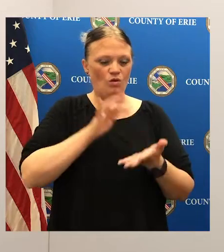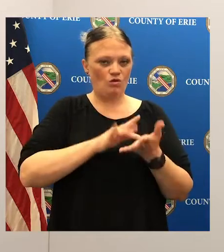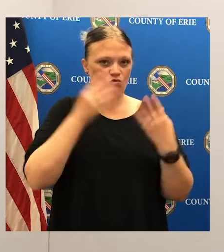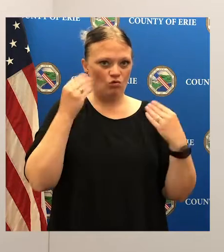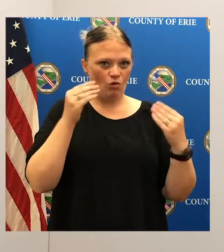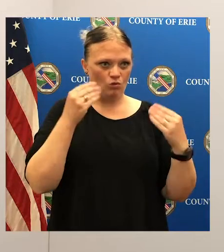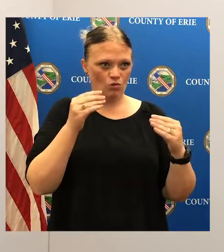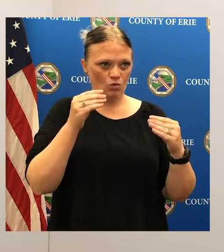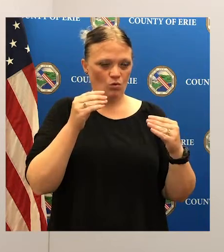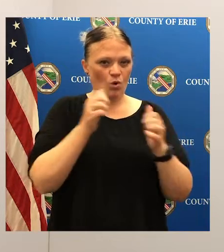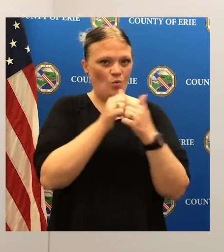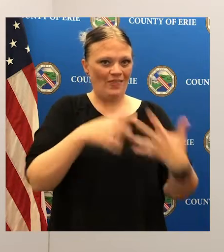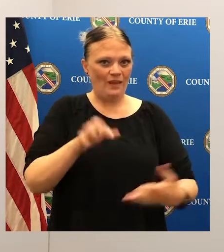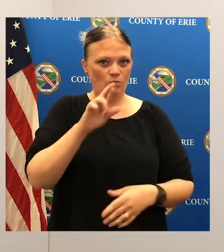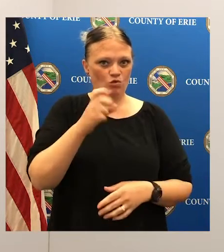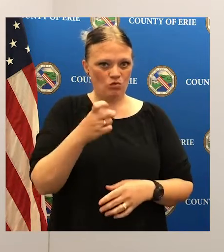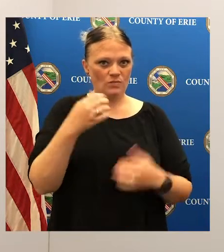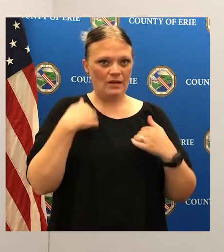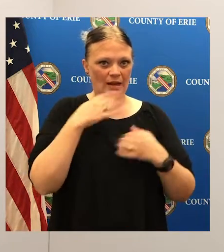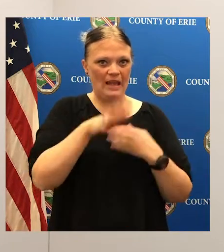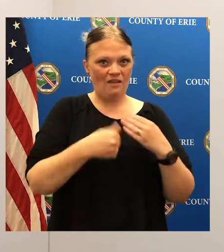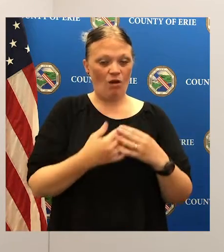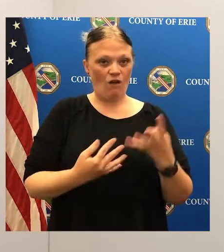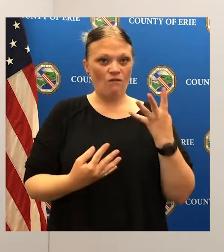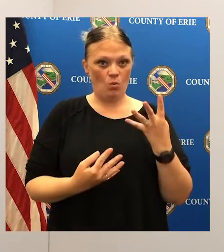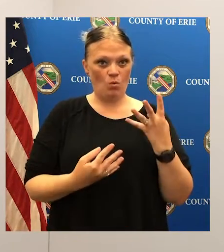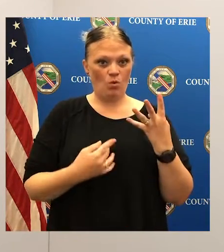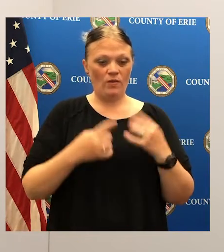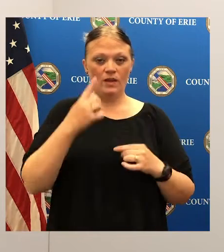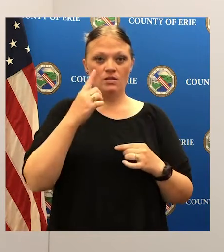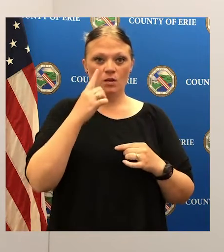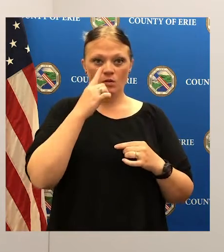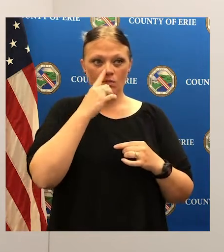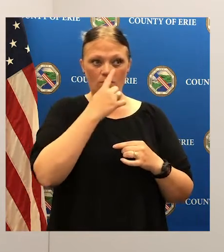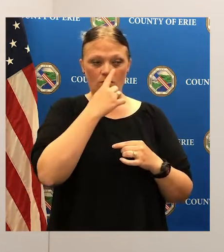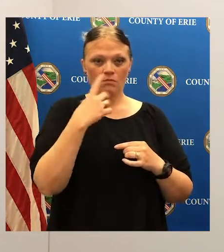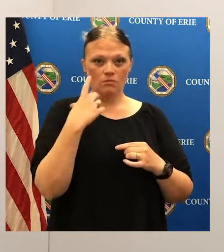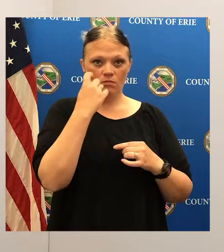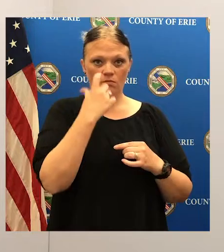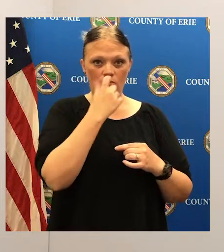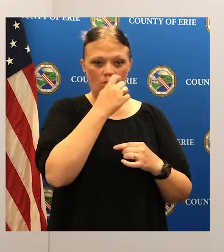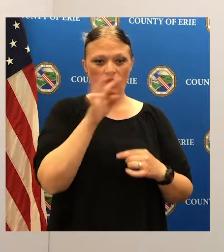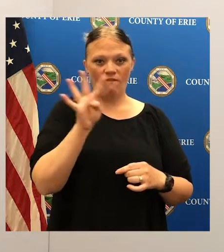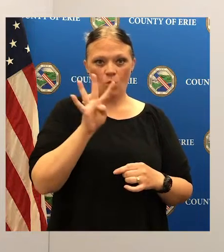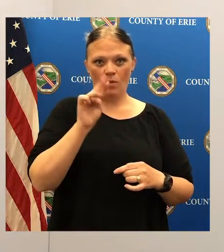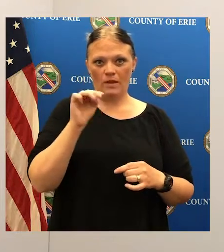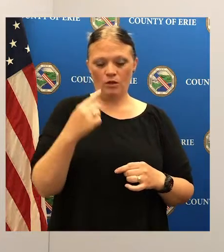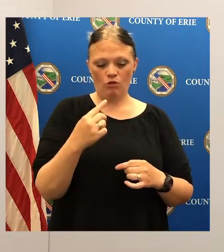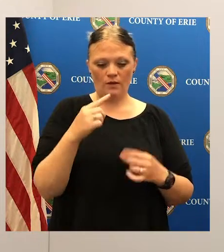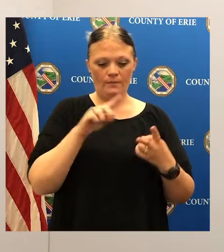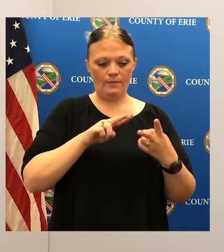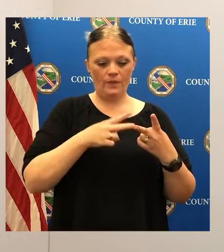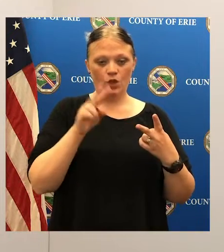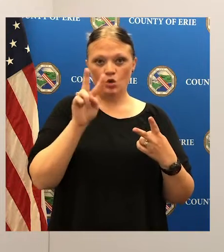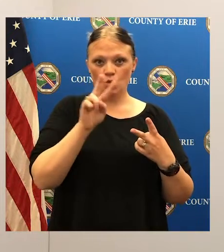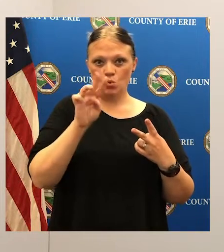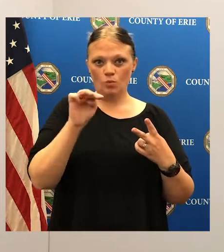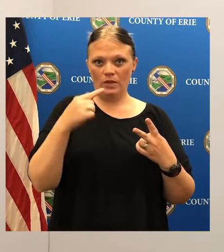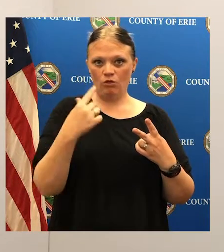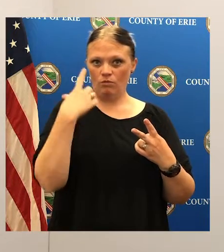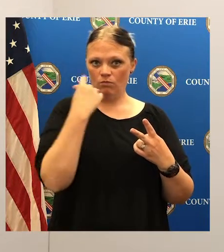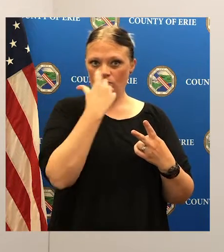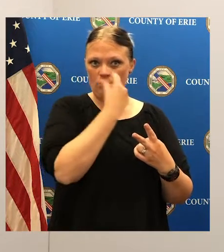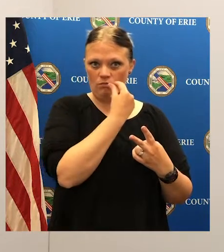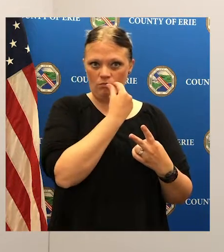prescription. We've brought all 4 options as you can see here. There's a nasal format, a 4 milligram nasal format. There's a 2